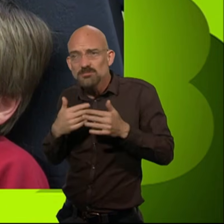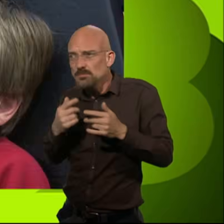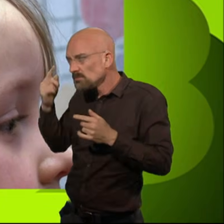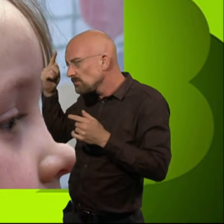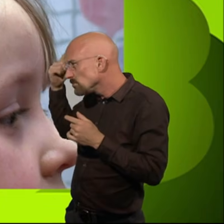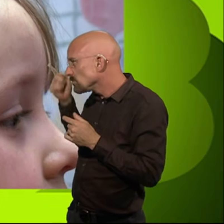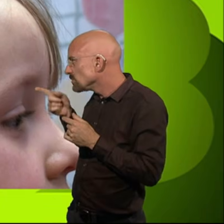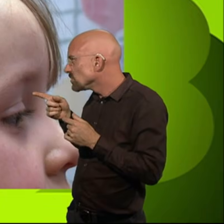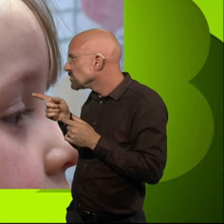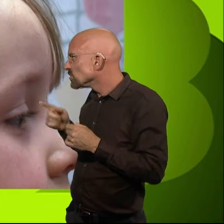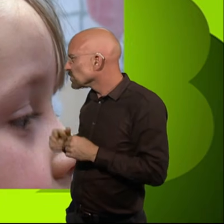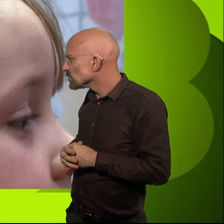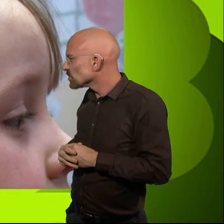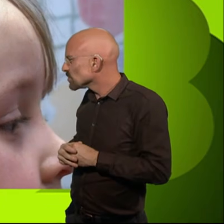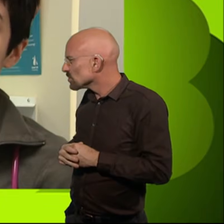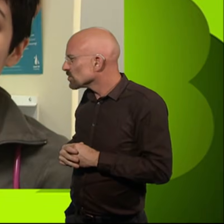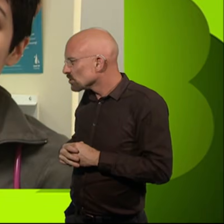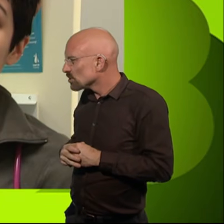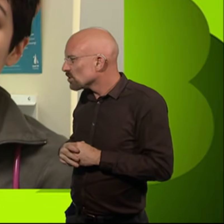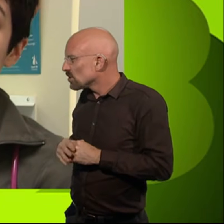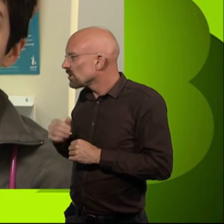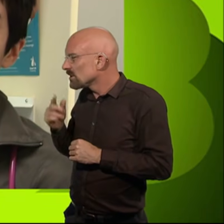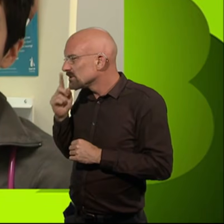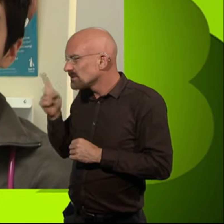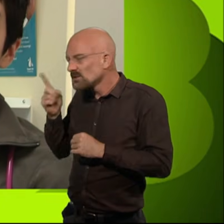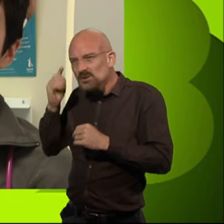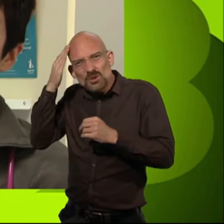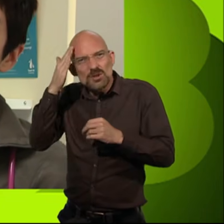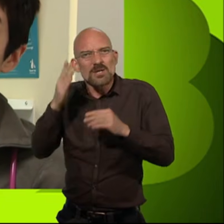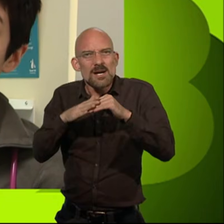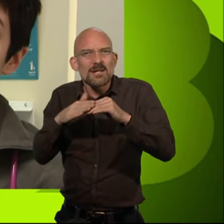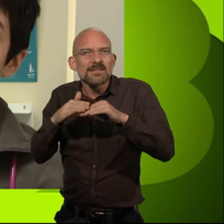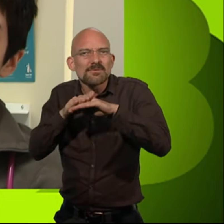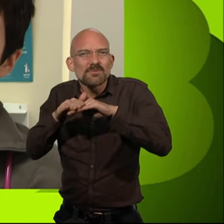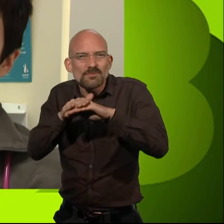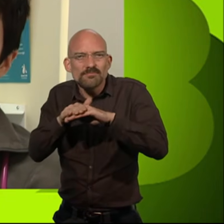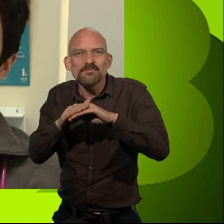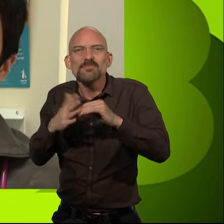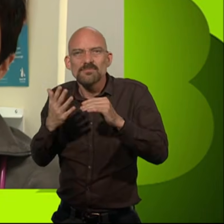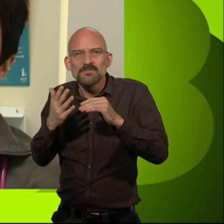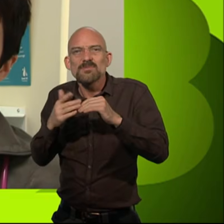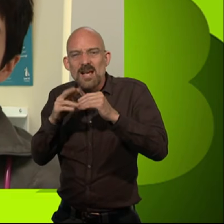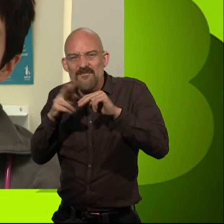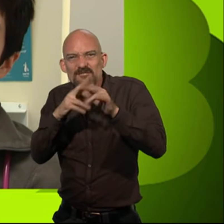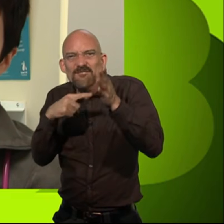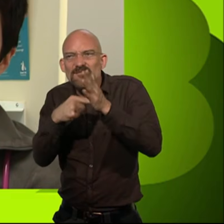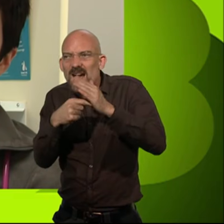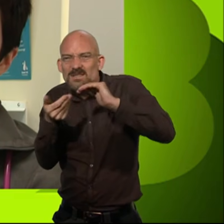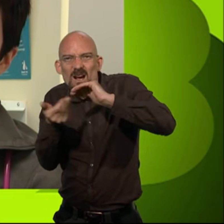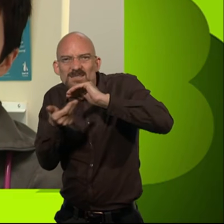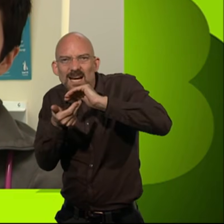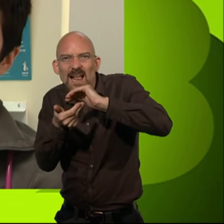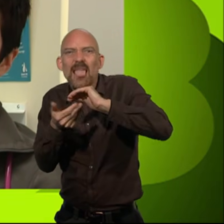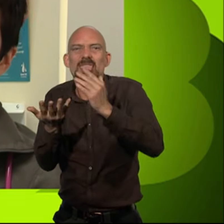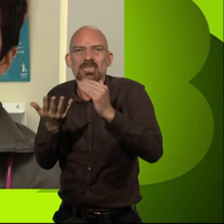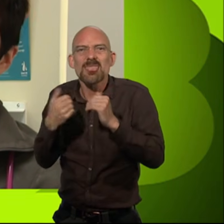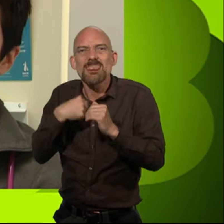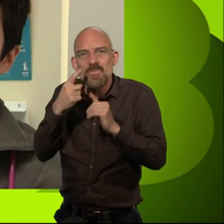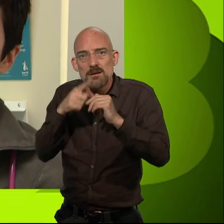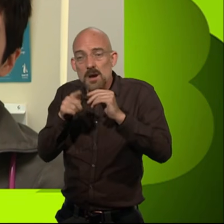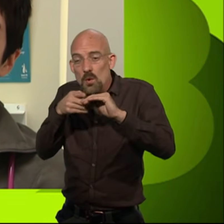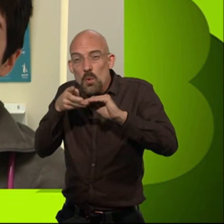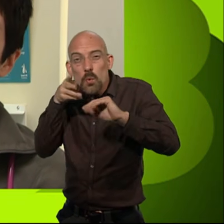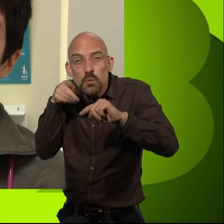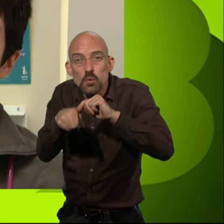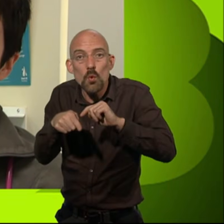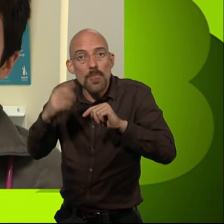bit gross. It goes all the way through from the surface of the skin right through the fat that's underneath and the muscle as well, and right through to the bone. So that's why we need